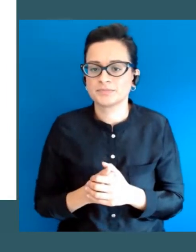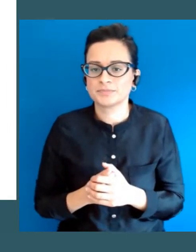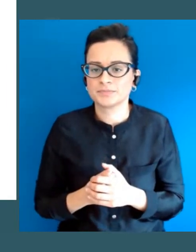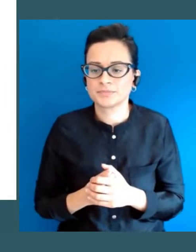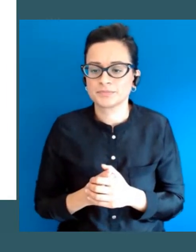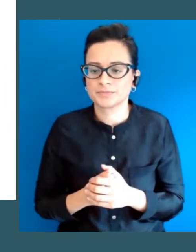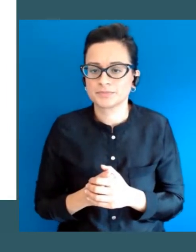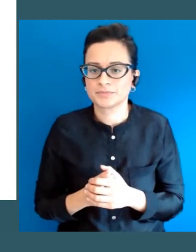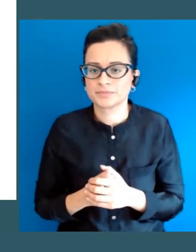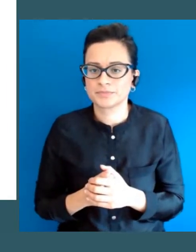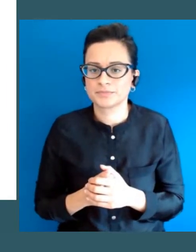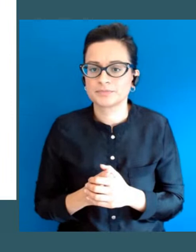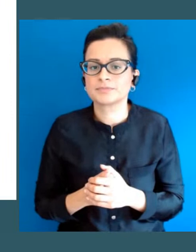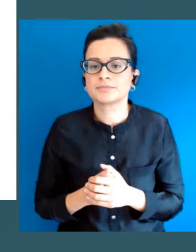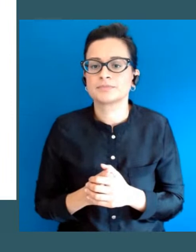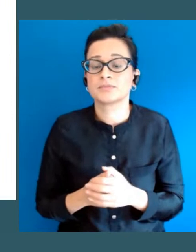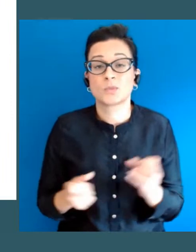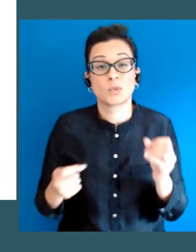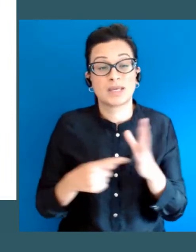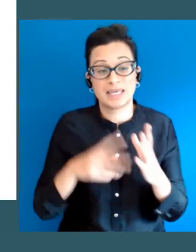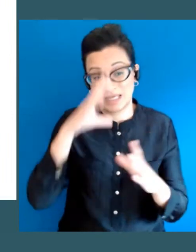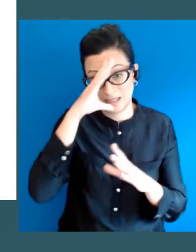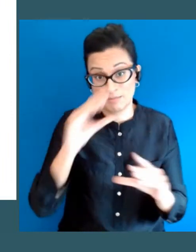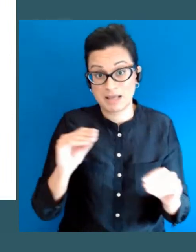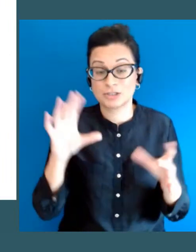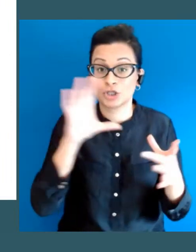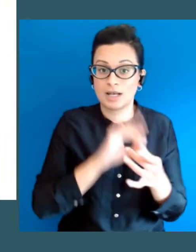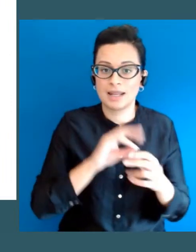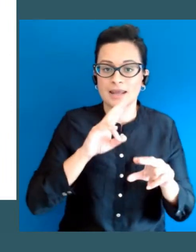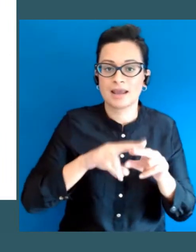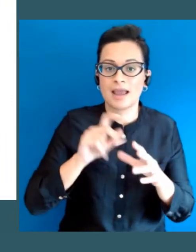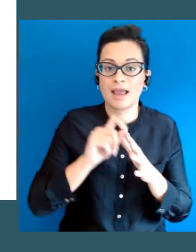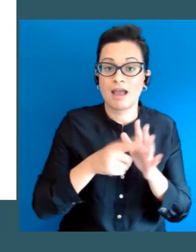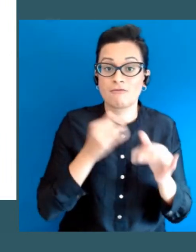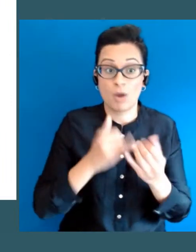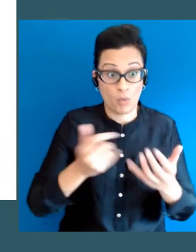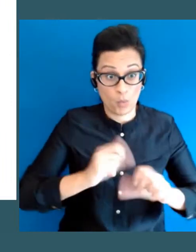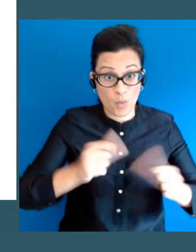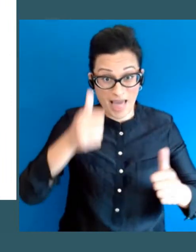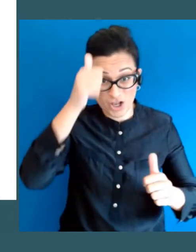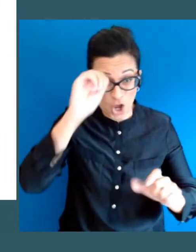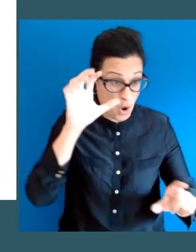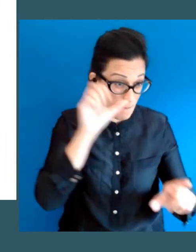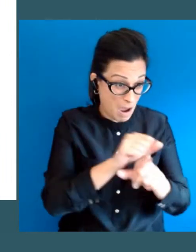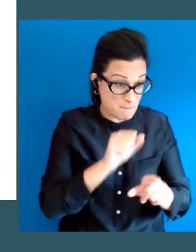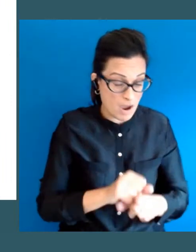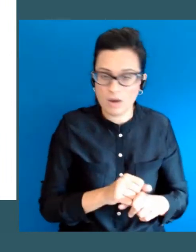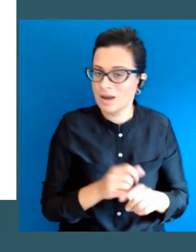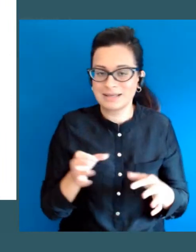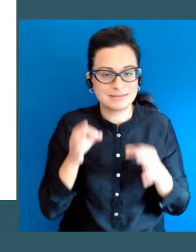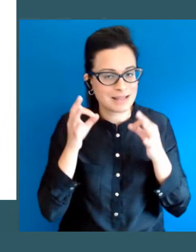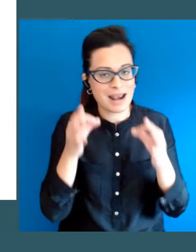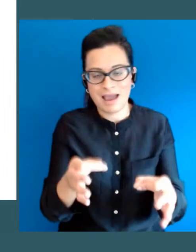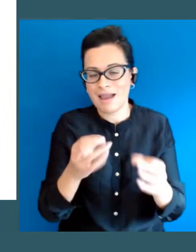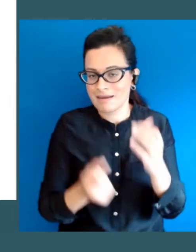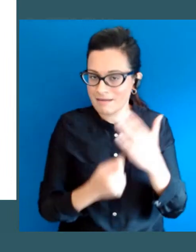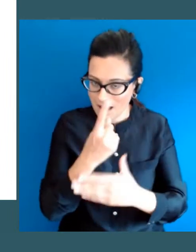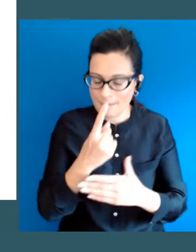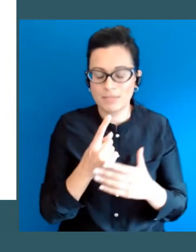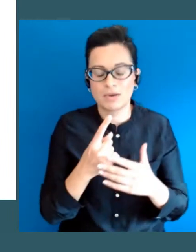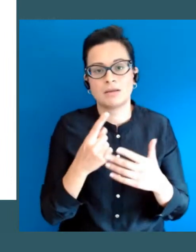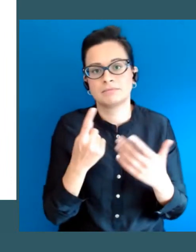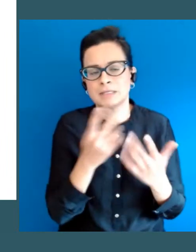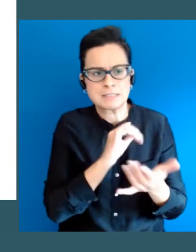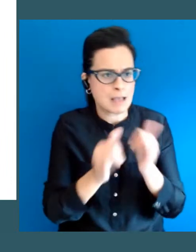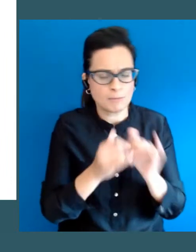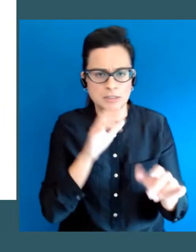So the key messages in regards to FPIES, it isn't well recognised, and delays in diagnoses happen. It's really important to not manage alone